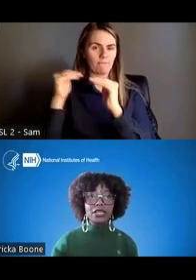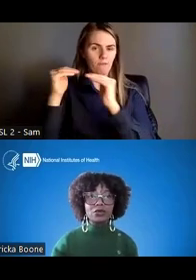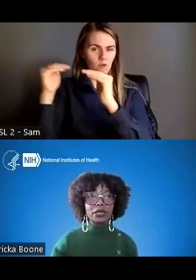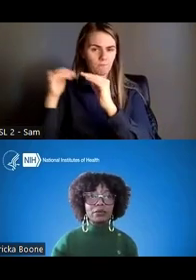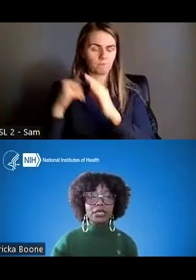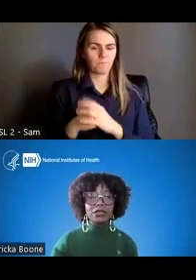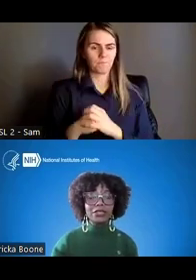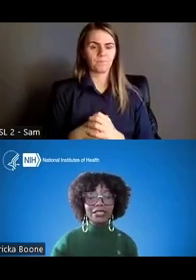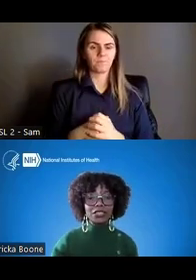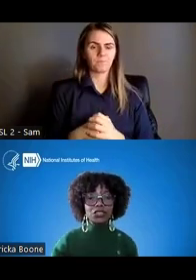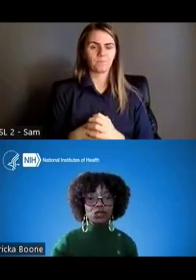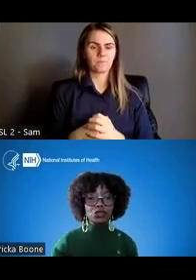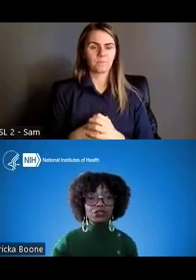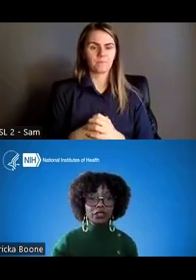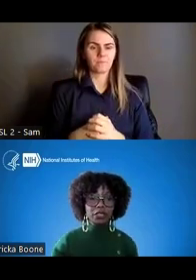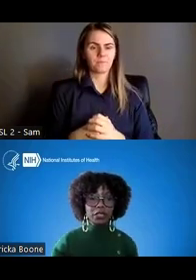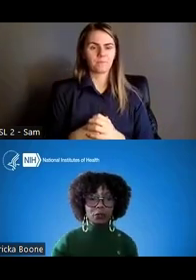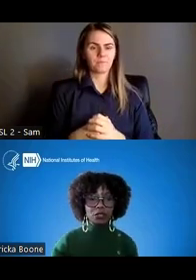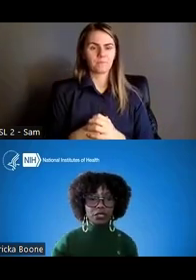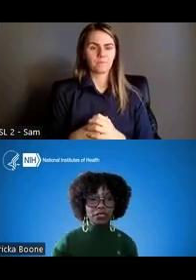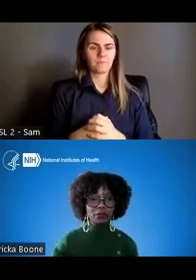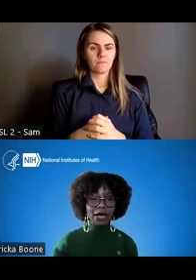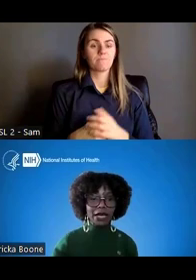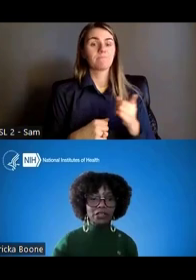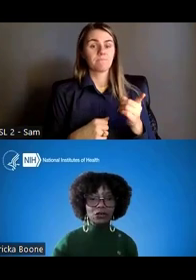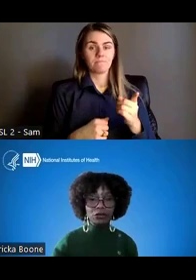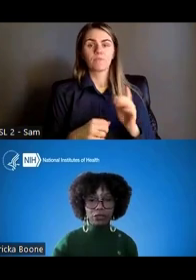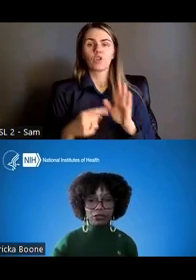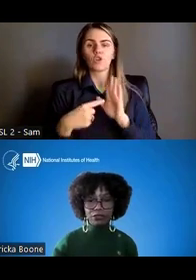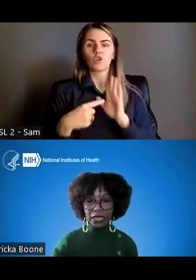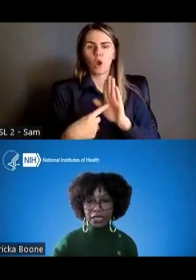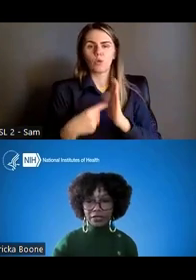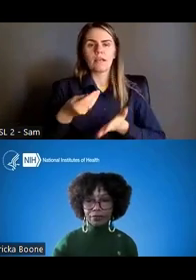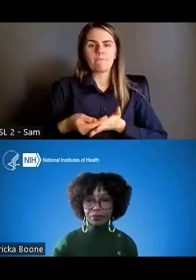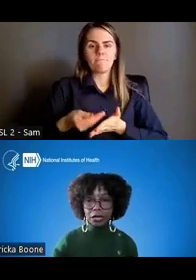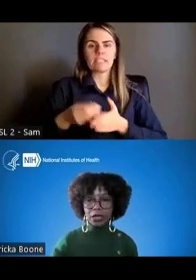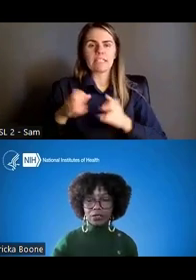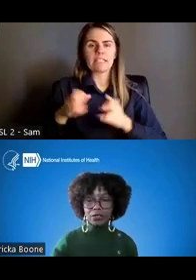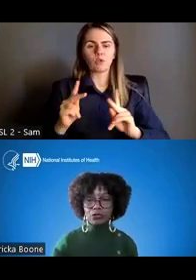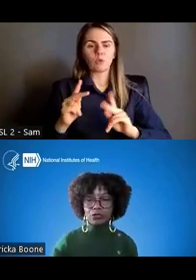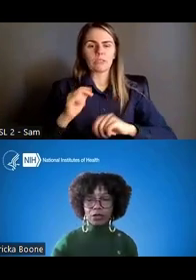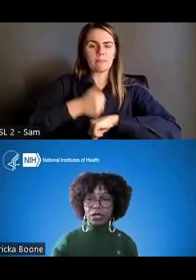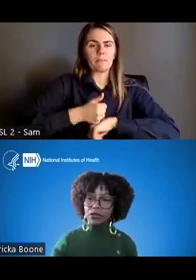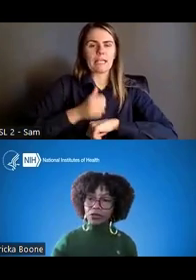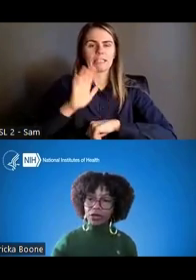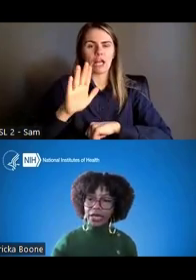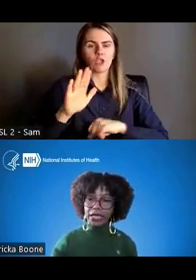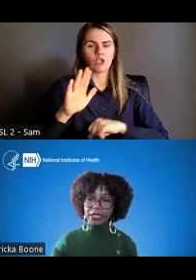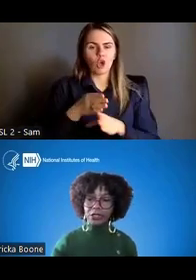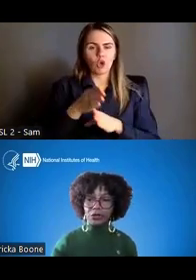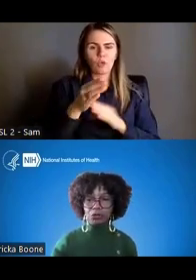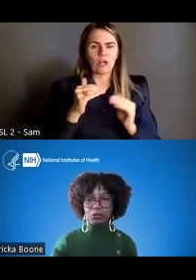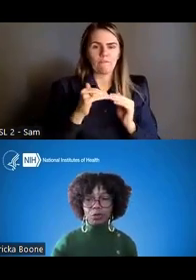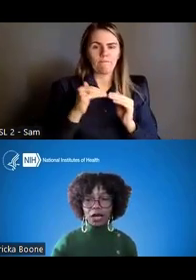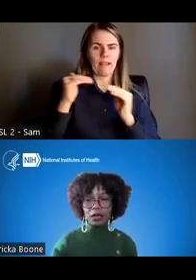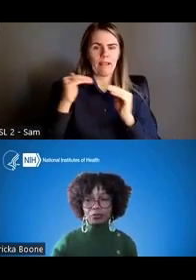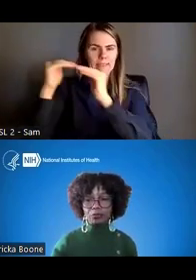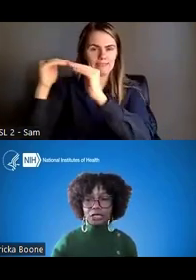this diagram here, again, shows funding opportunities by career phase. So from undergrad